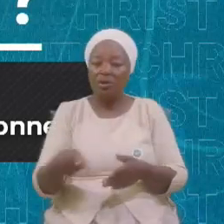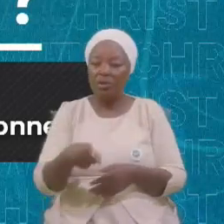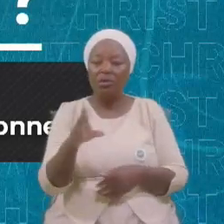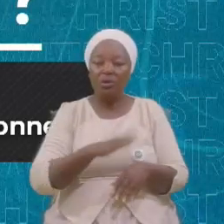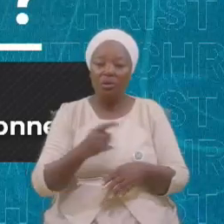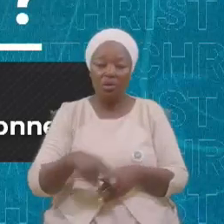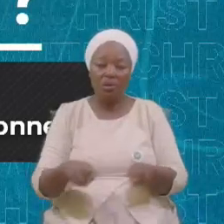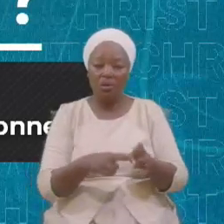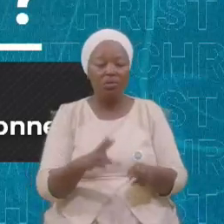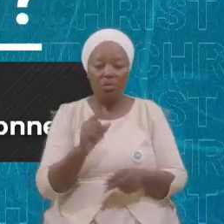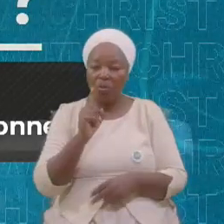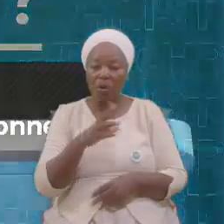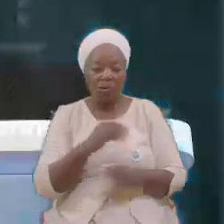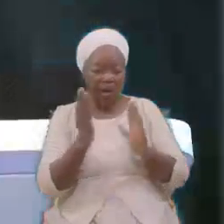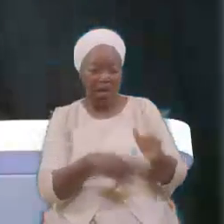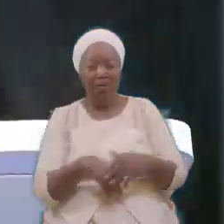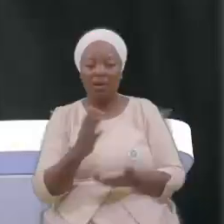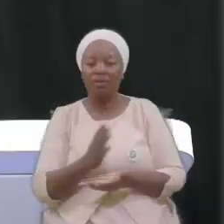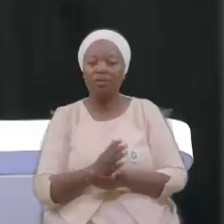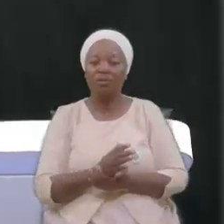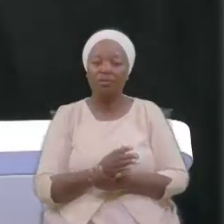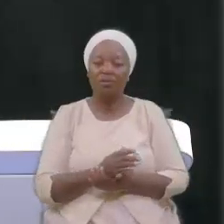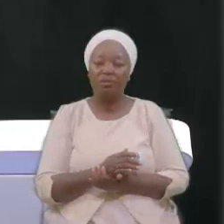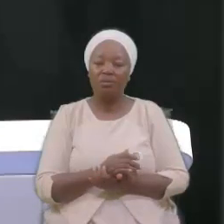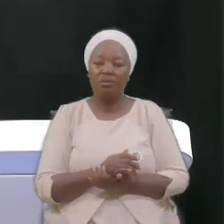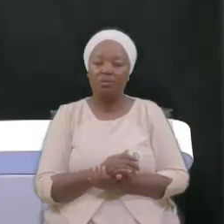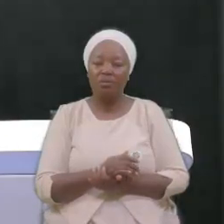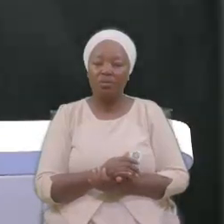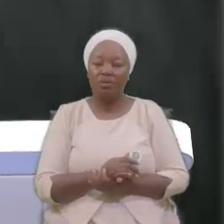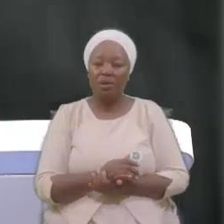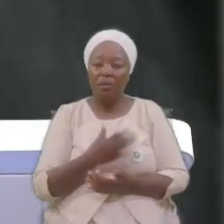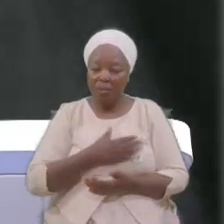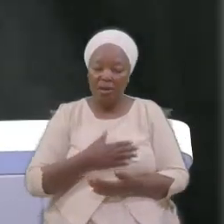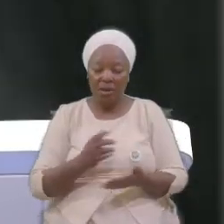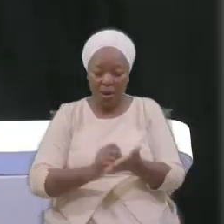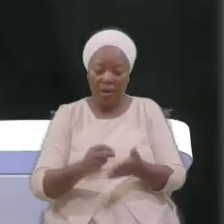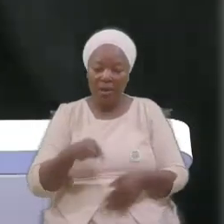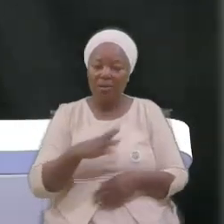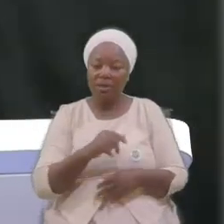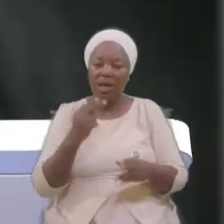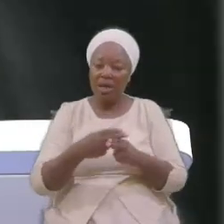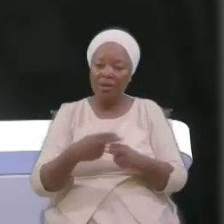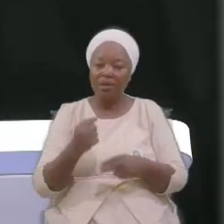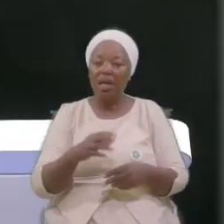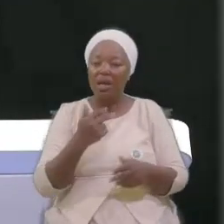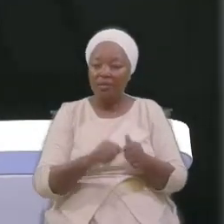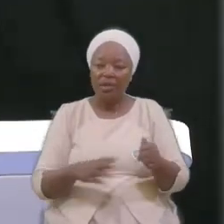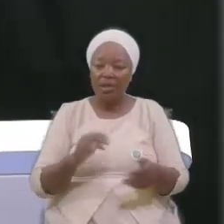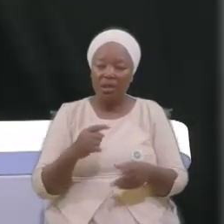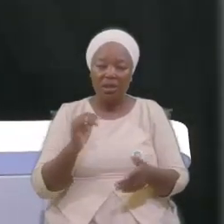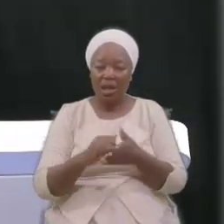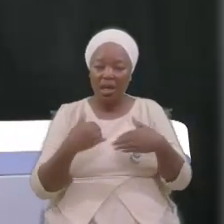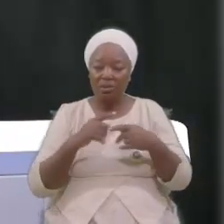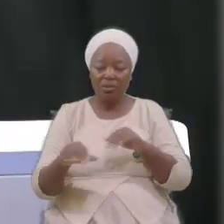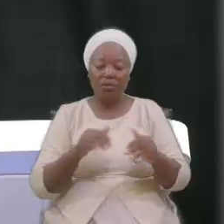decision tonight should be left out. Get their records. Please, all of us, children of